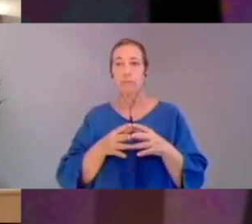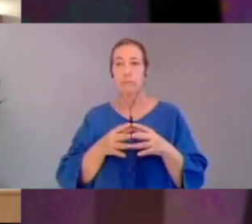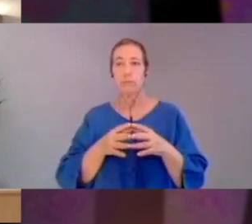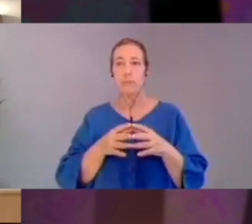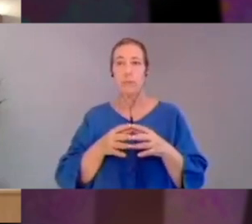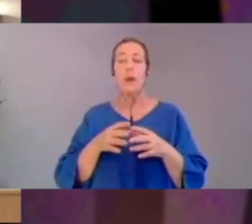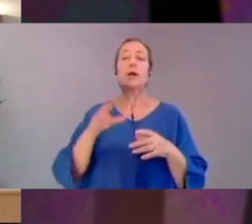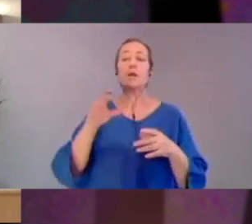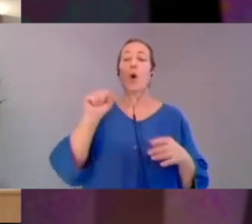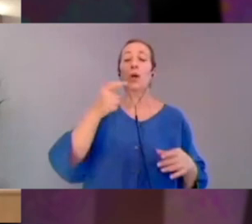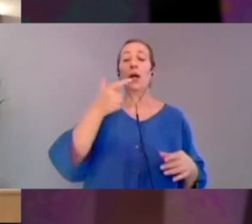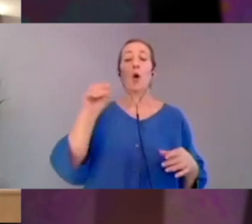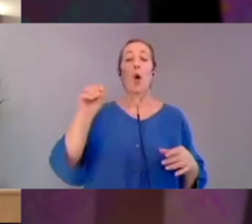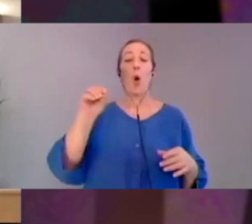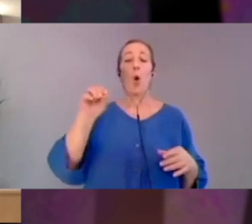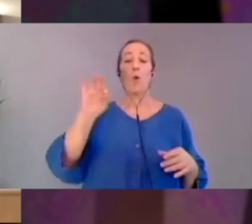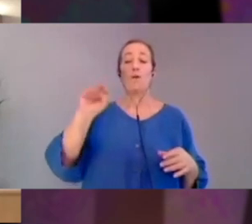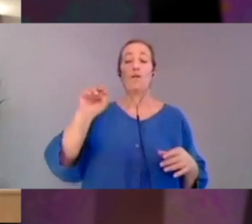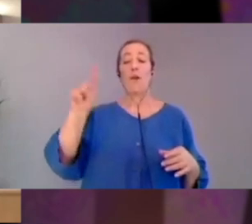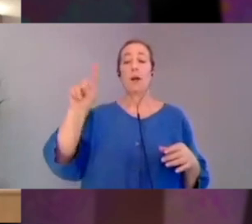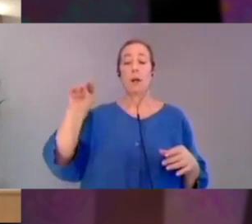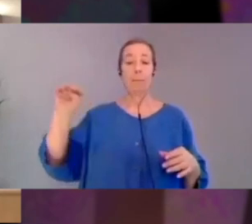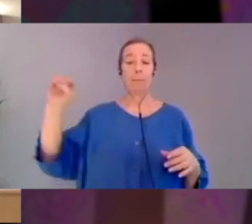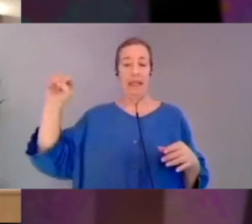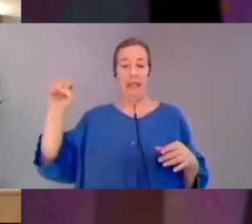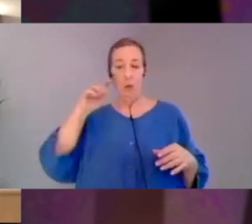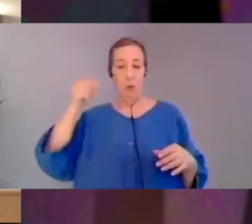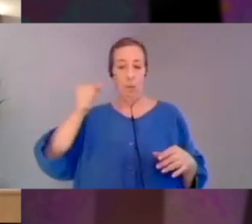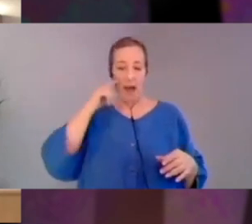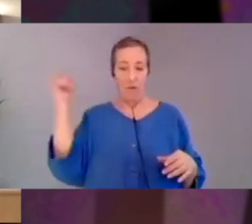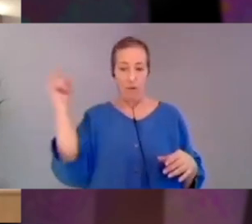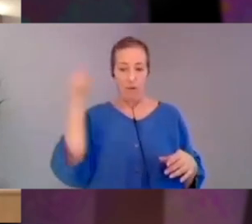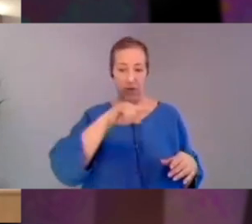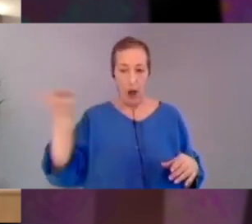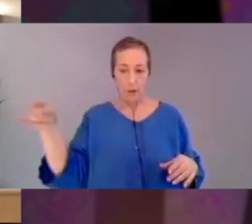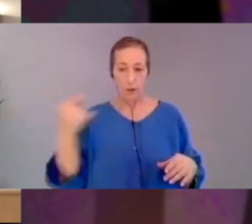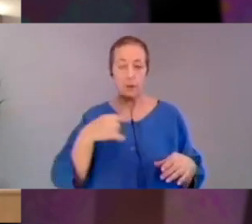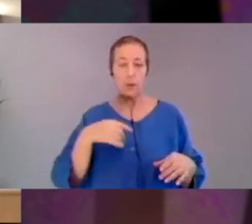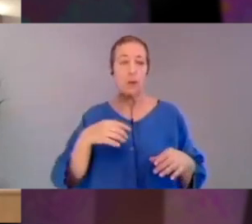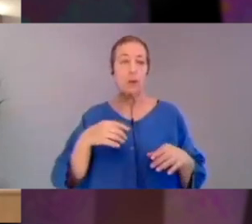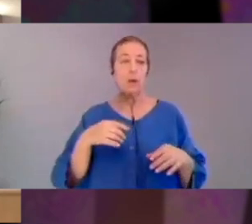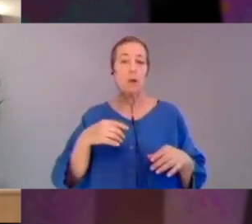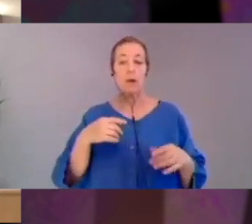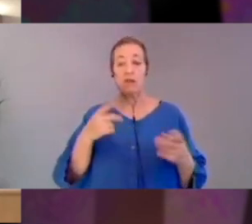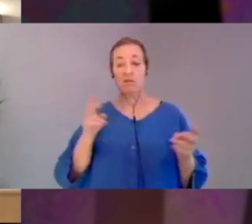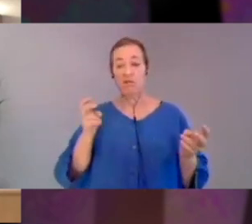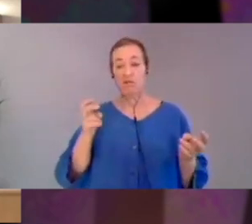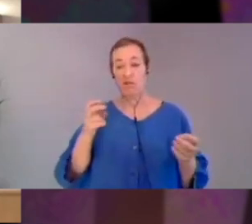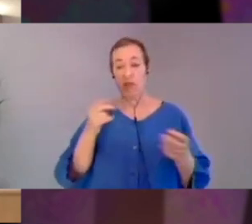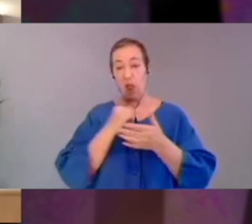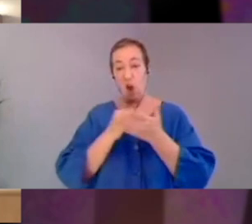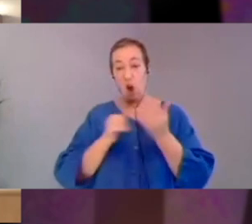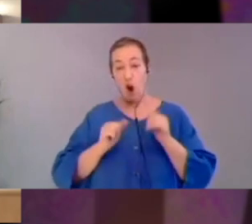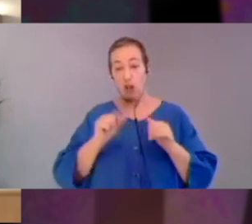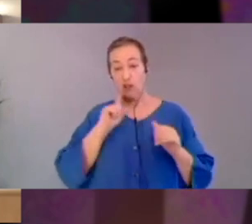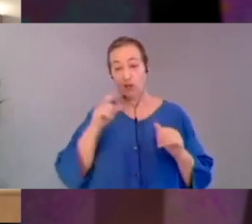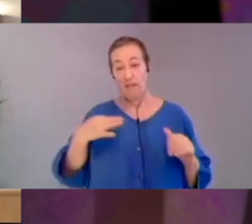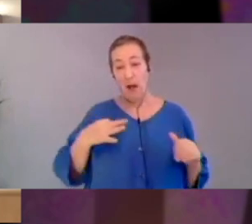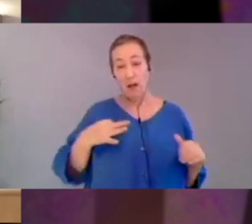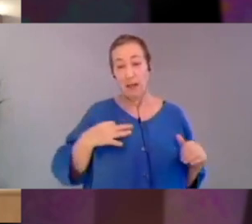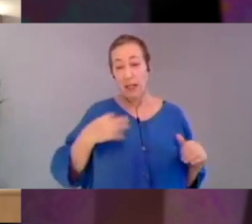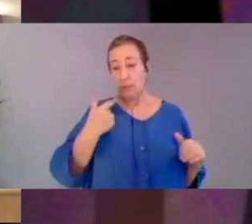GoFundMe to help pay for some of the artists' flights. The artists that came basically volunteered their time because we didn't pay